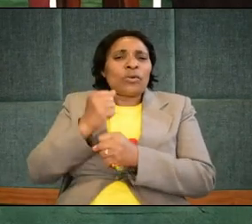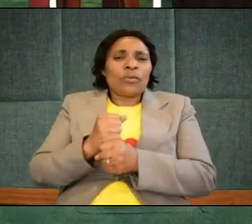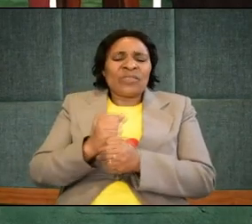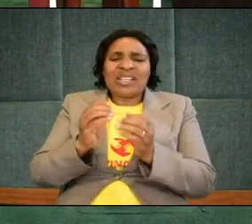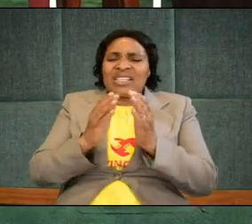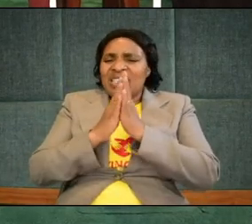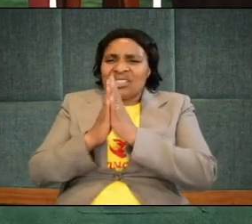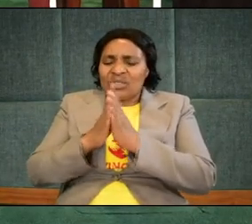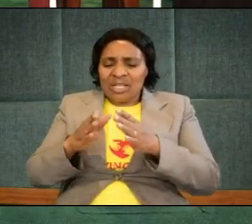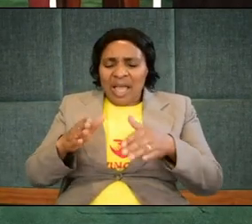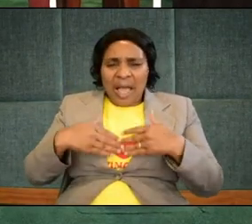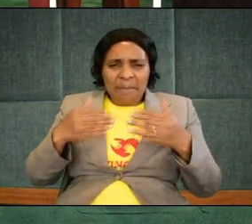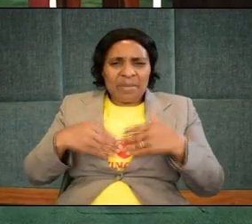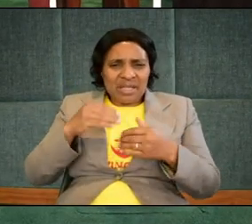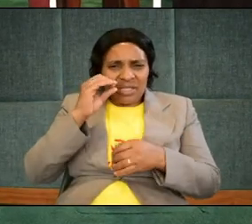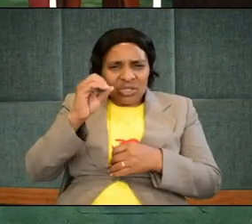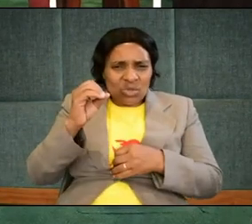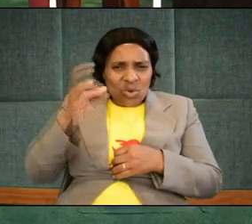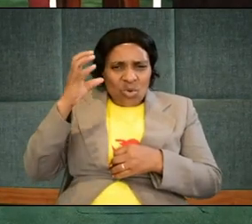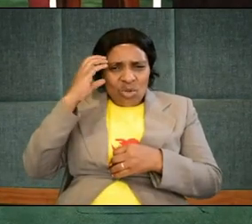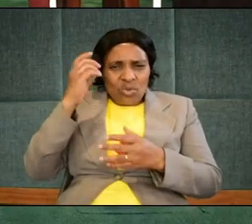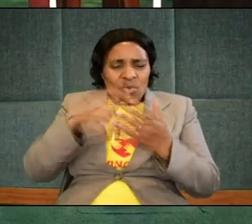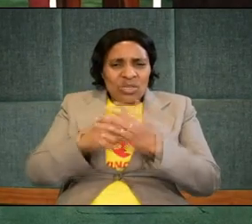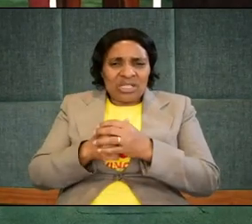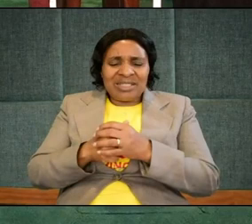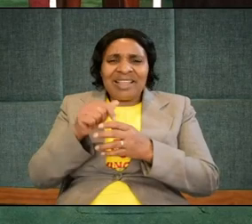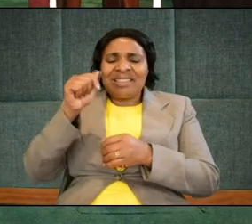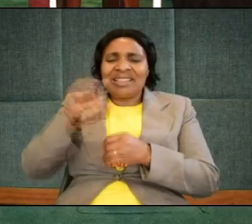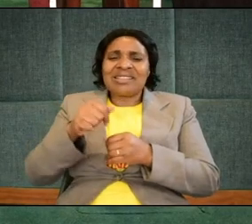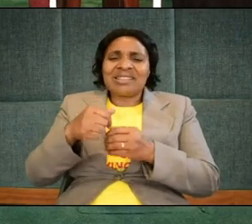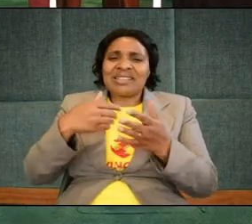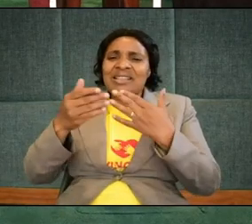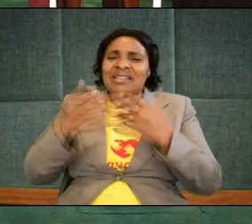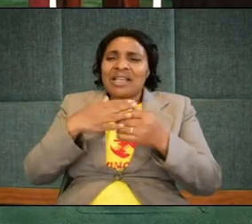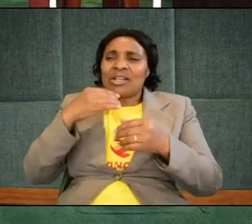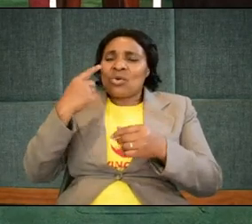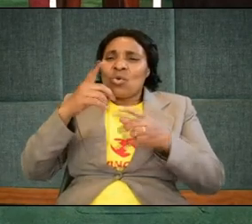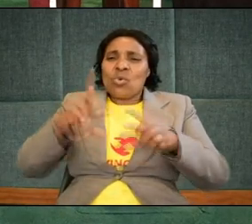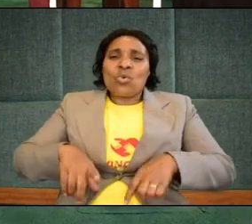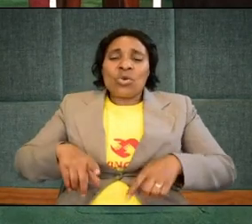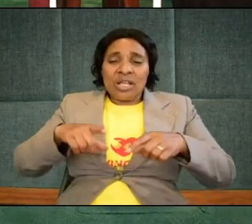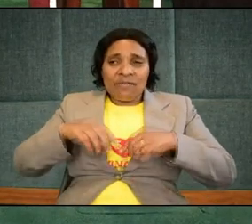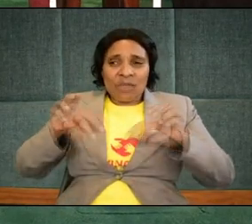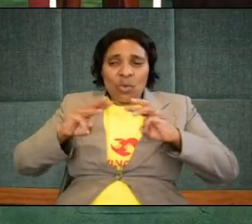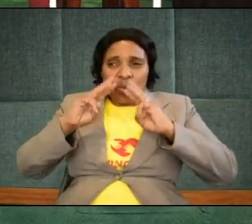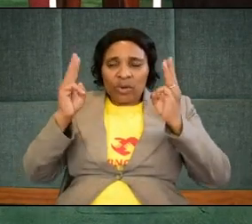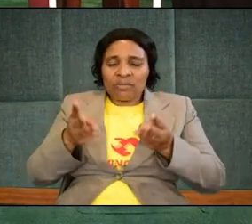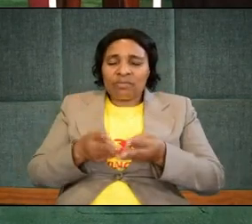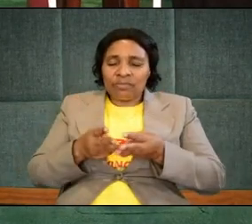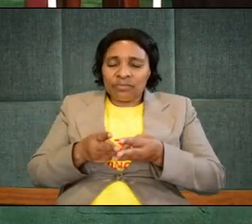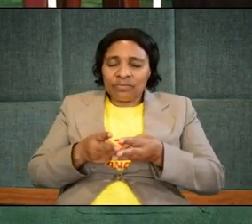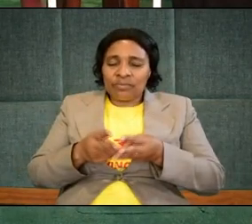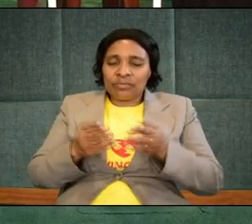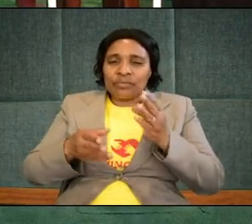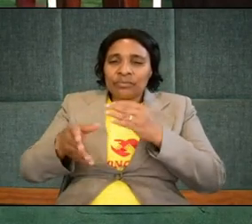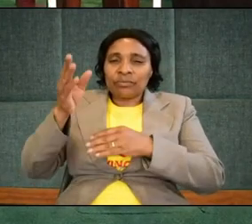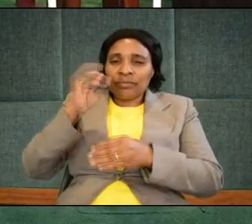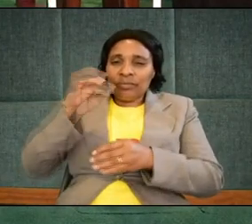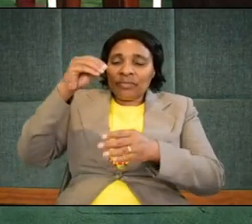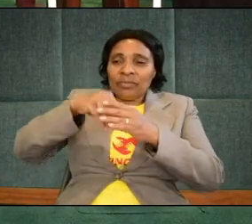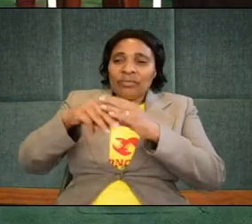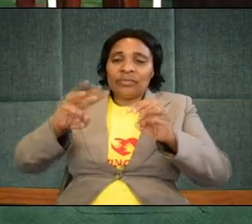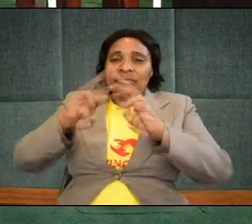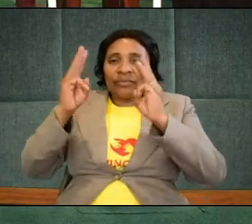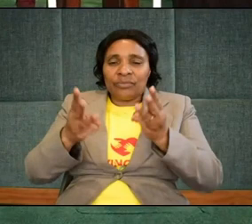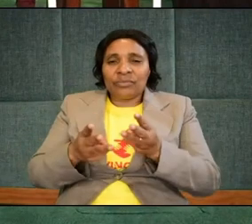story of the unhappy campers is actually a symbol of us who live in this world. God has put us in this world.